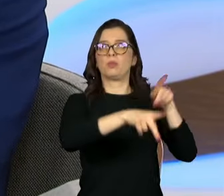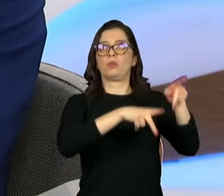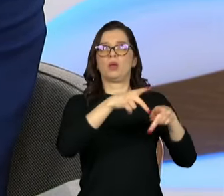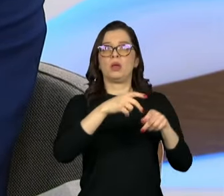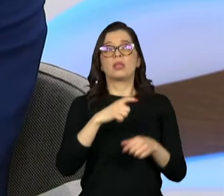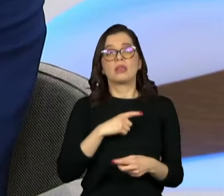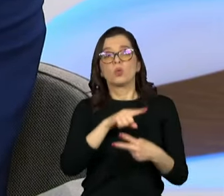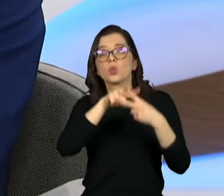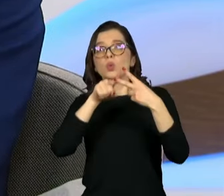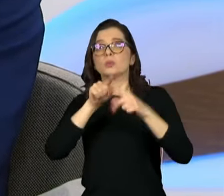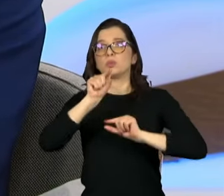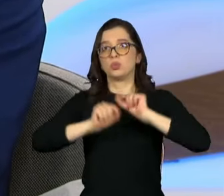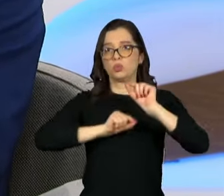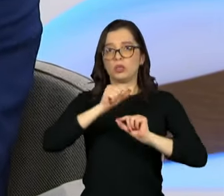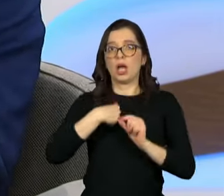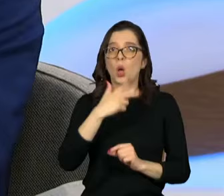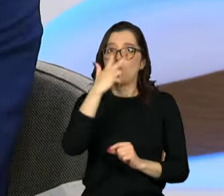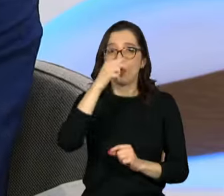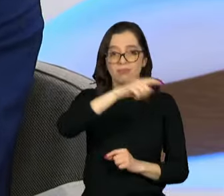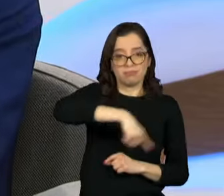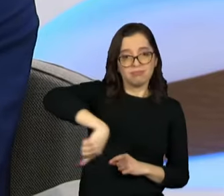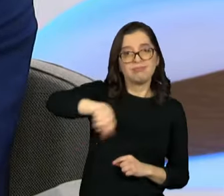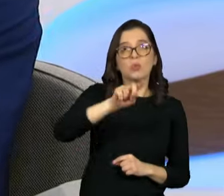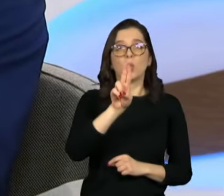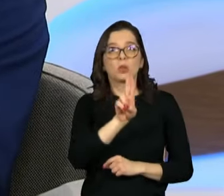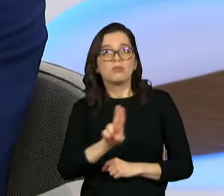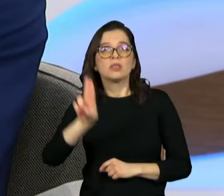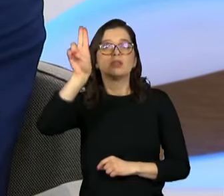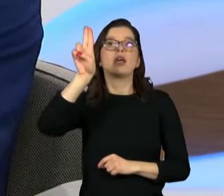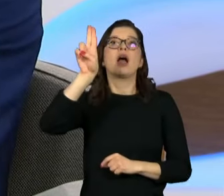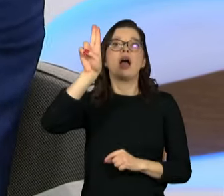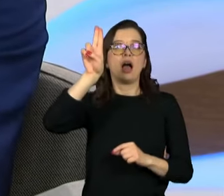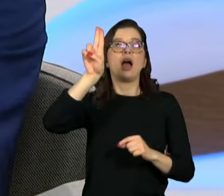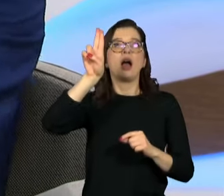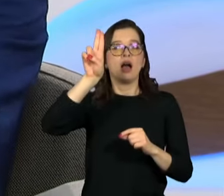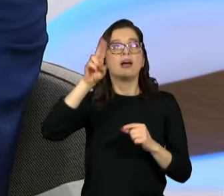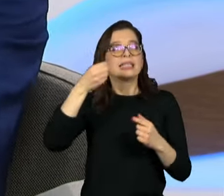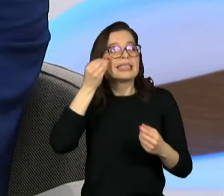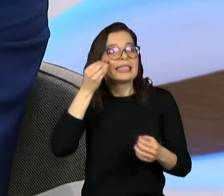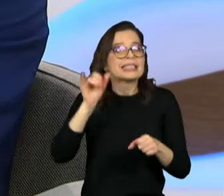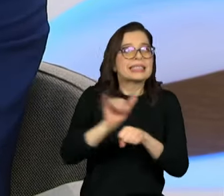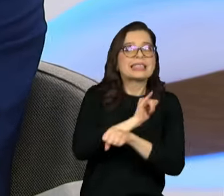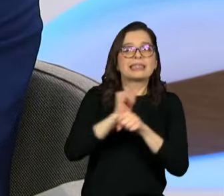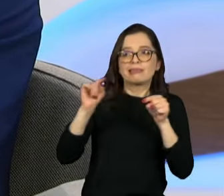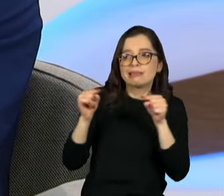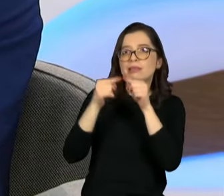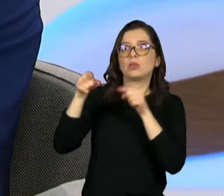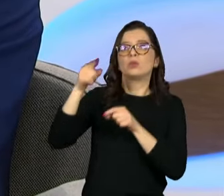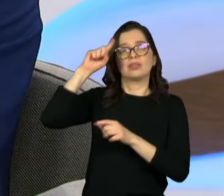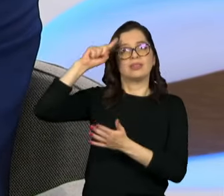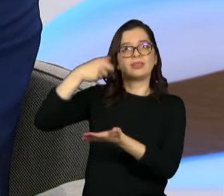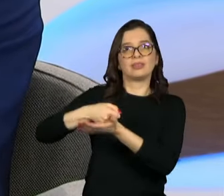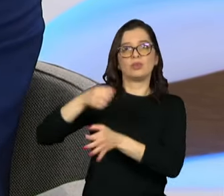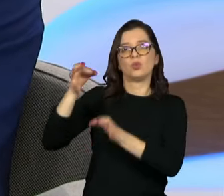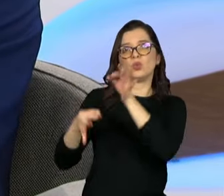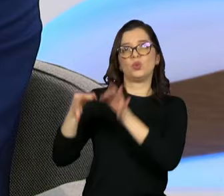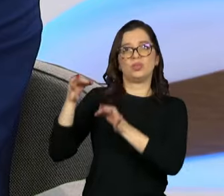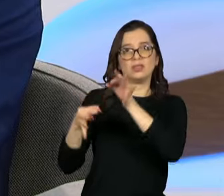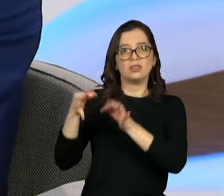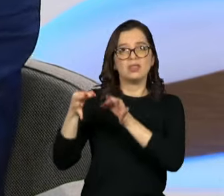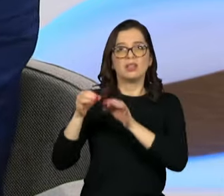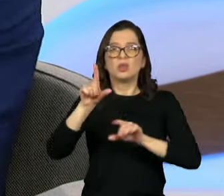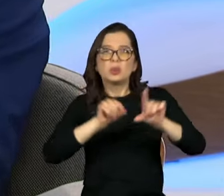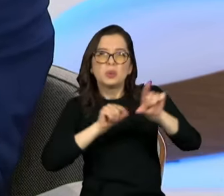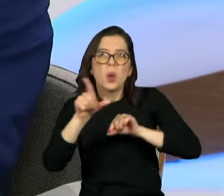those reasons, I think universities should continue to try to find a way consistent with the Supreme Court ruling